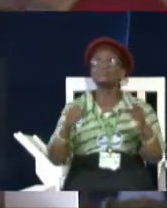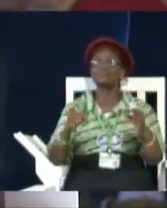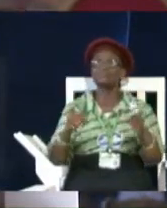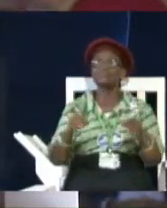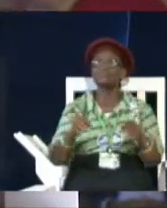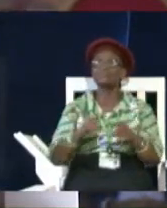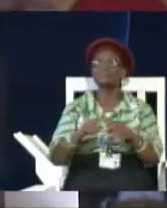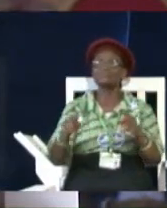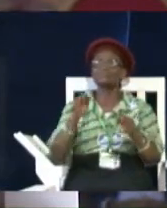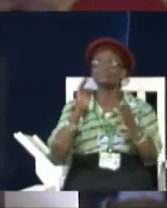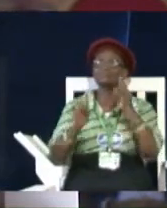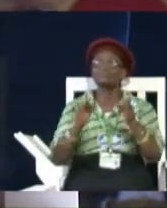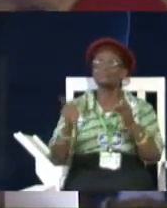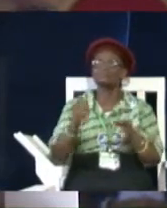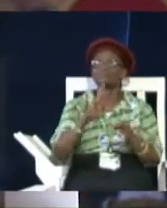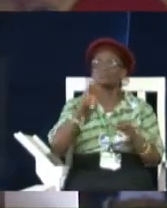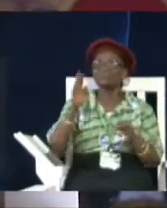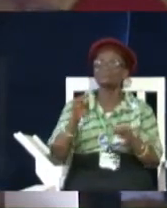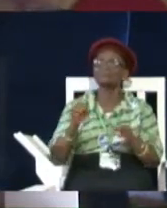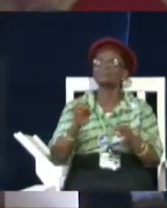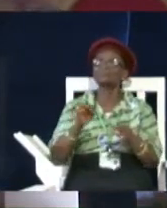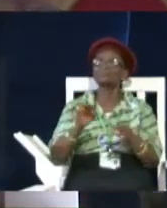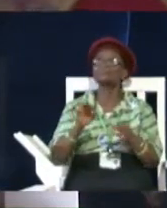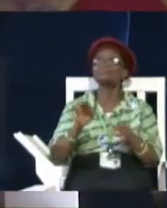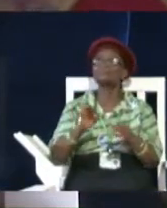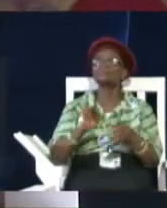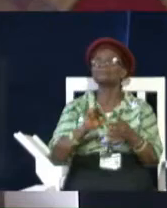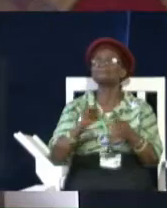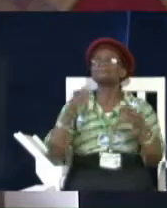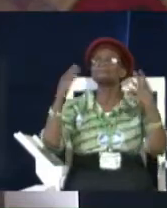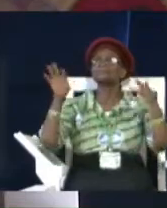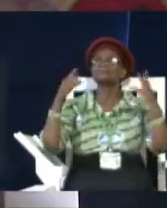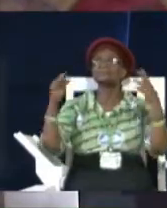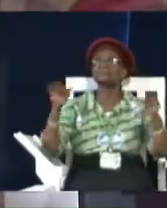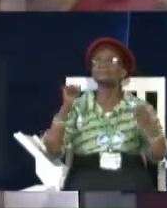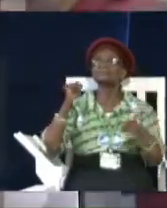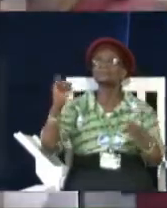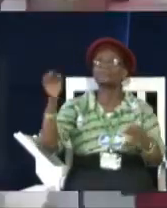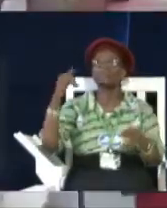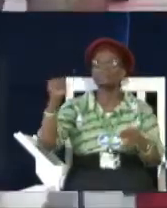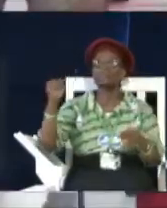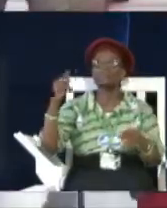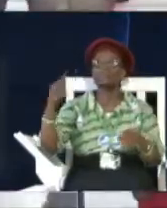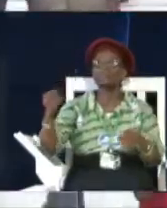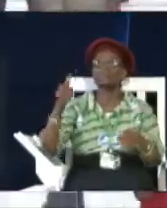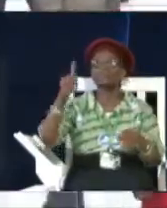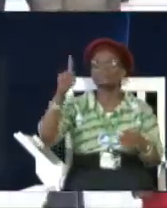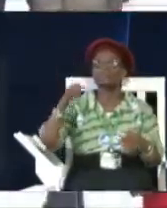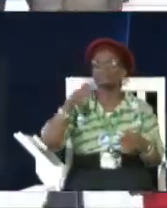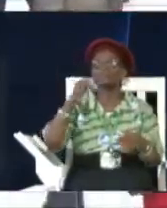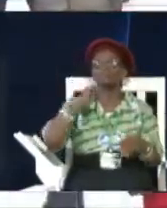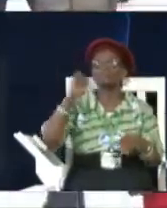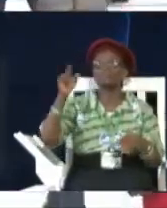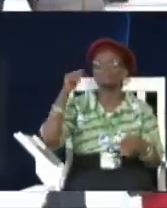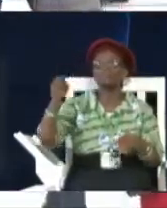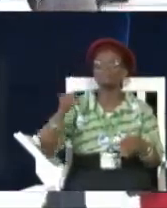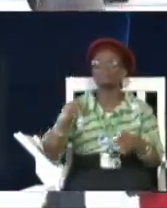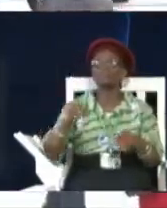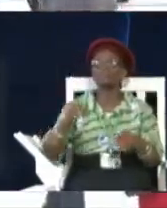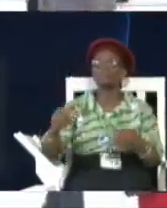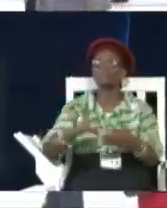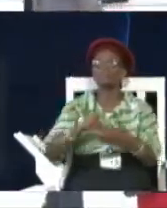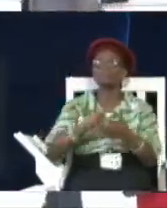highest, the greatest, the oldest, the wisest, the